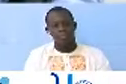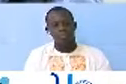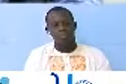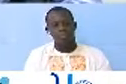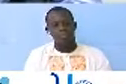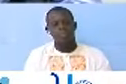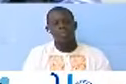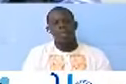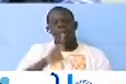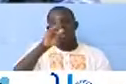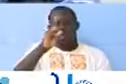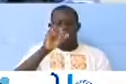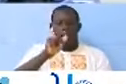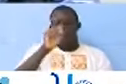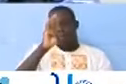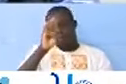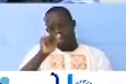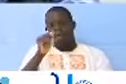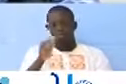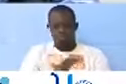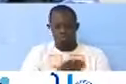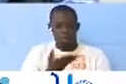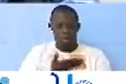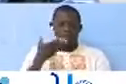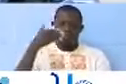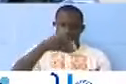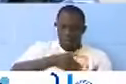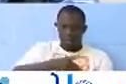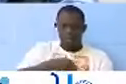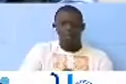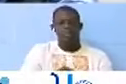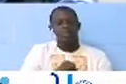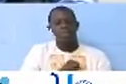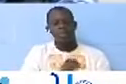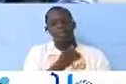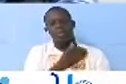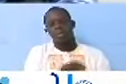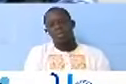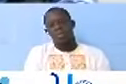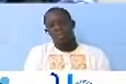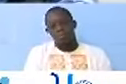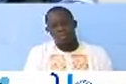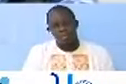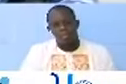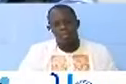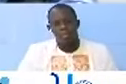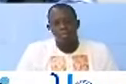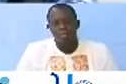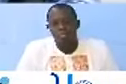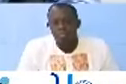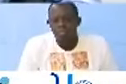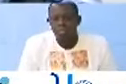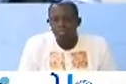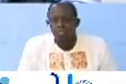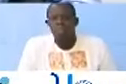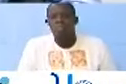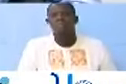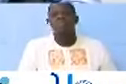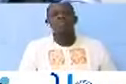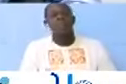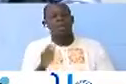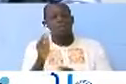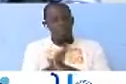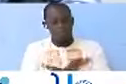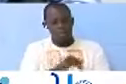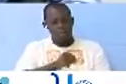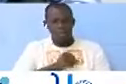Daba anata jele. Daba kimdea. Tada embula jie atada yake apoin ambas efungiala atundi gofono. Yes, he